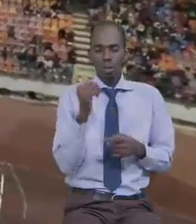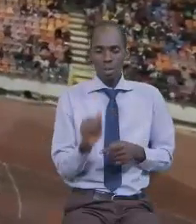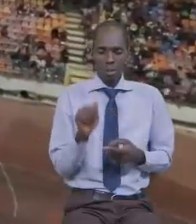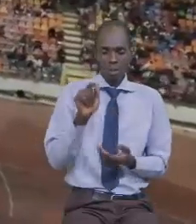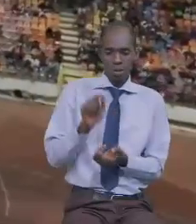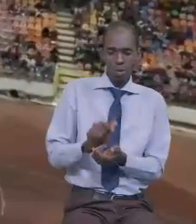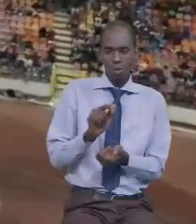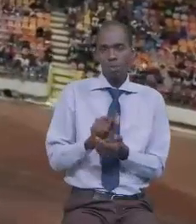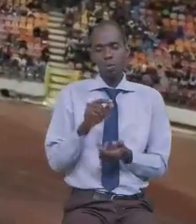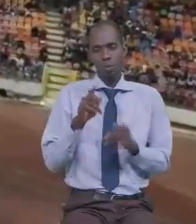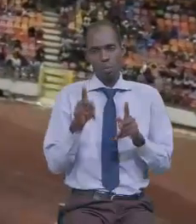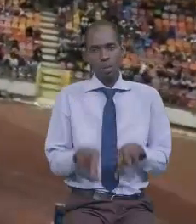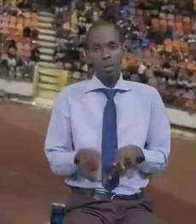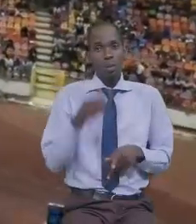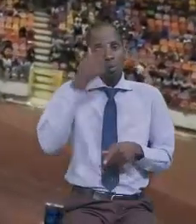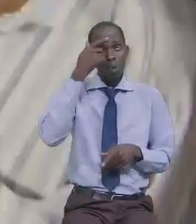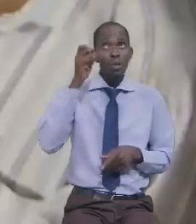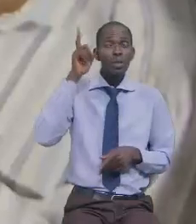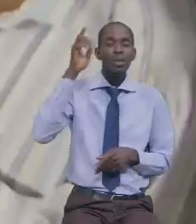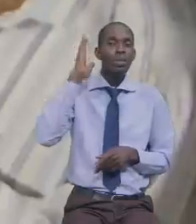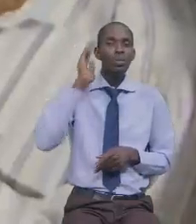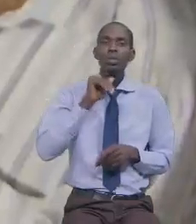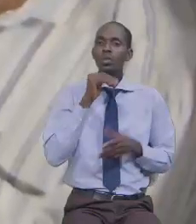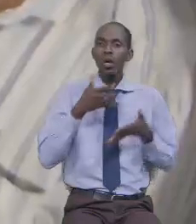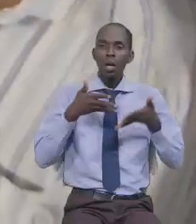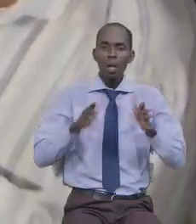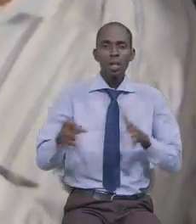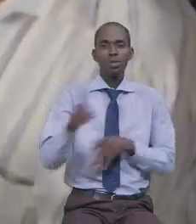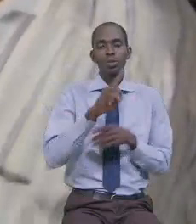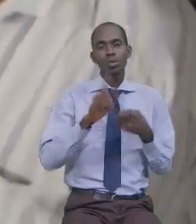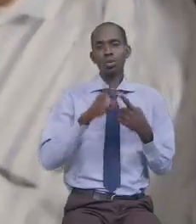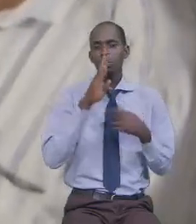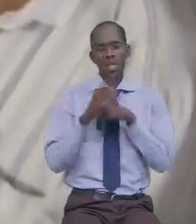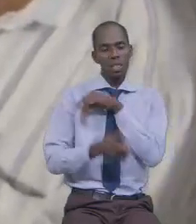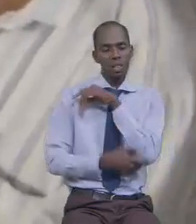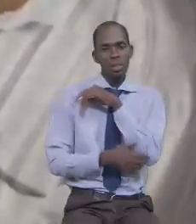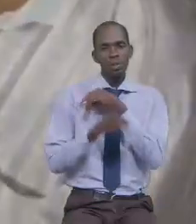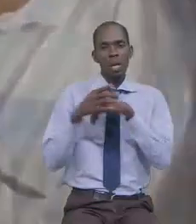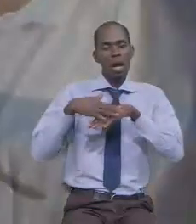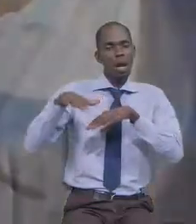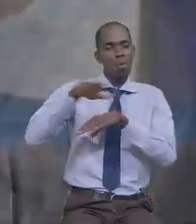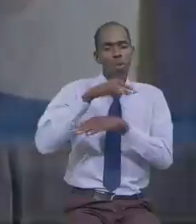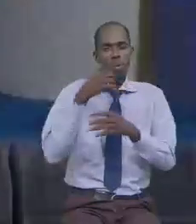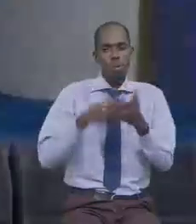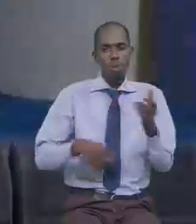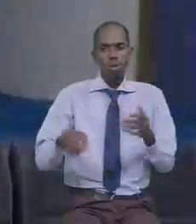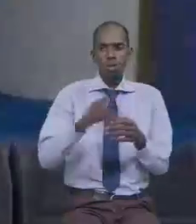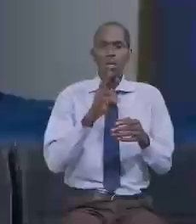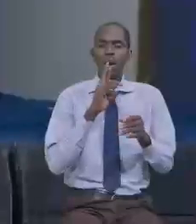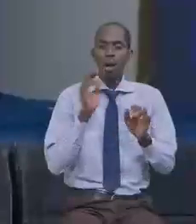because he will not allow you to be tempted above that ye are able, but with